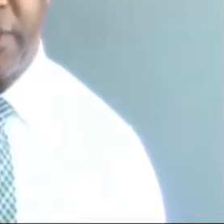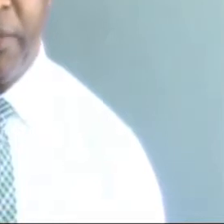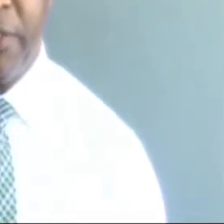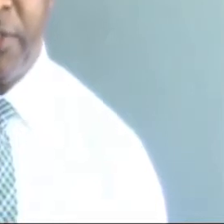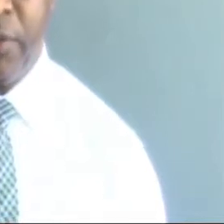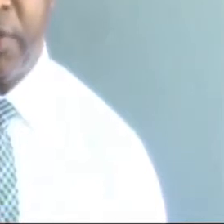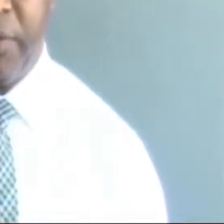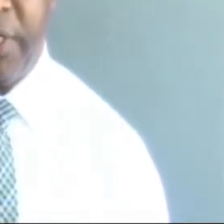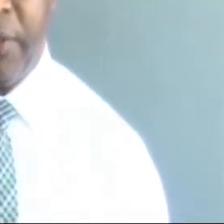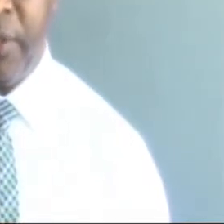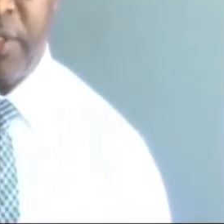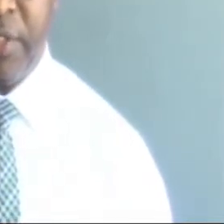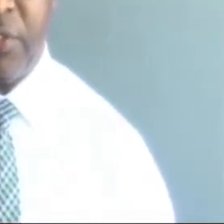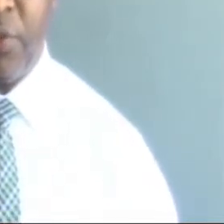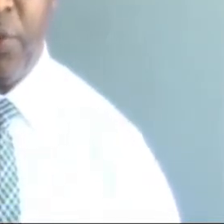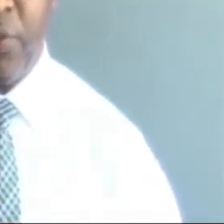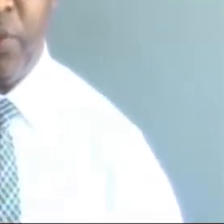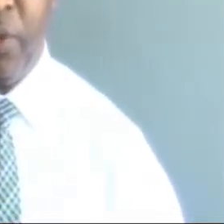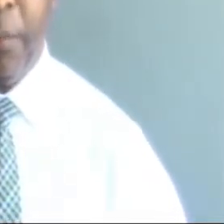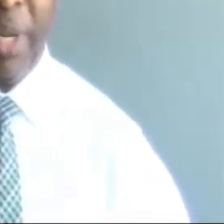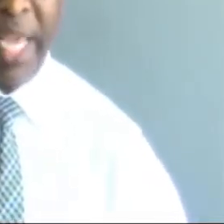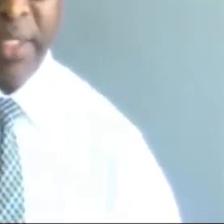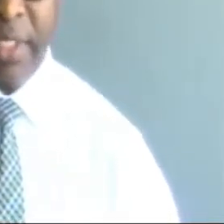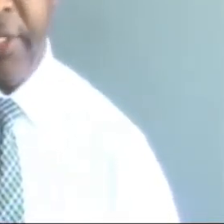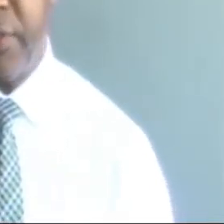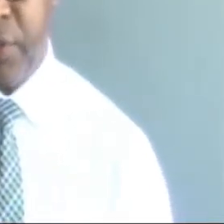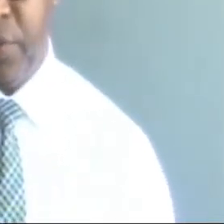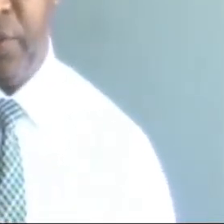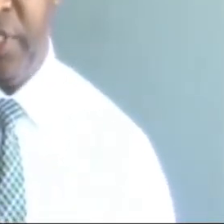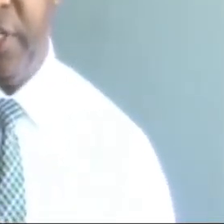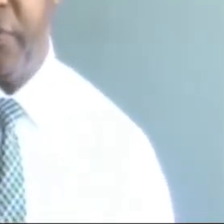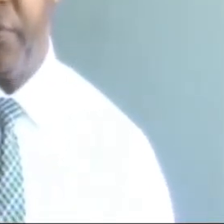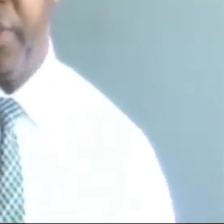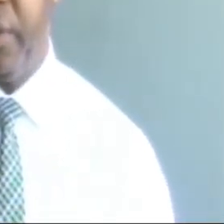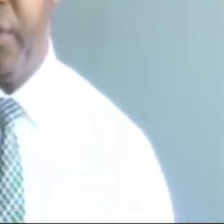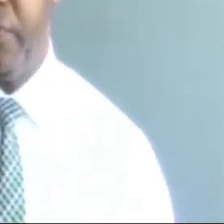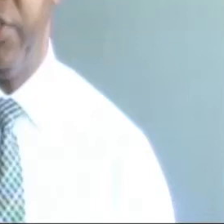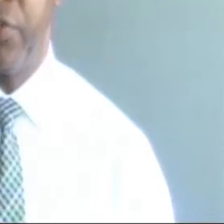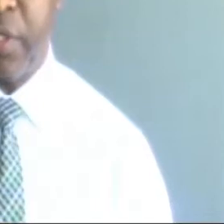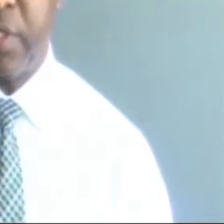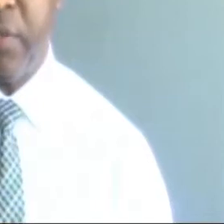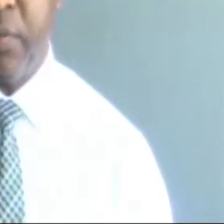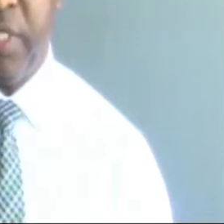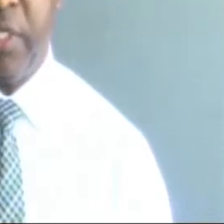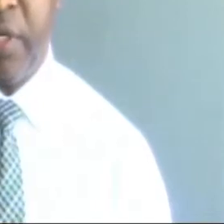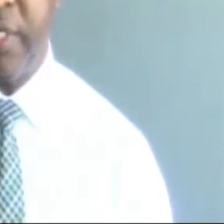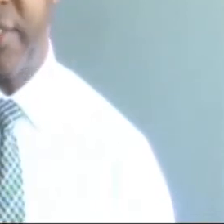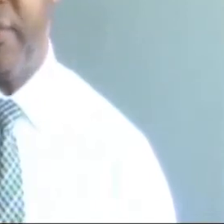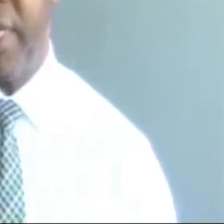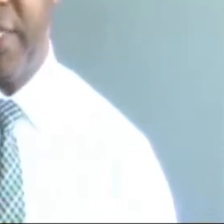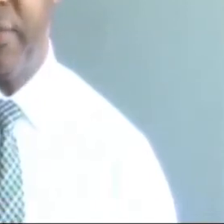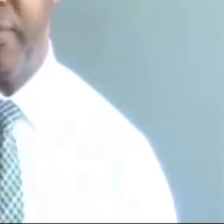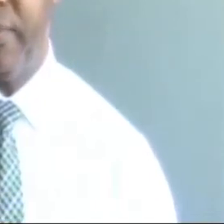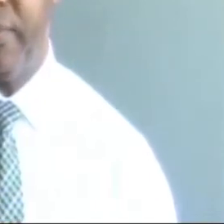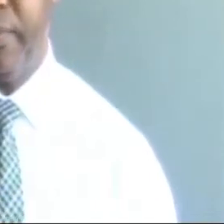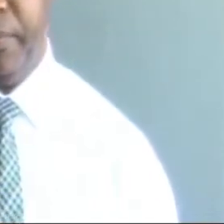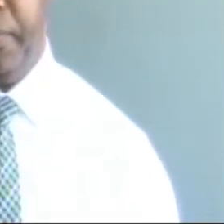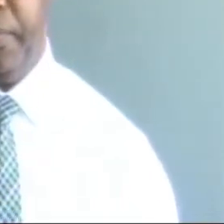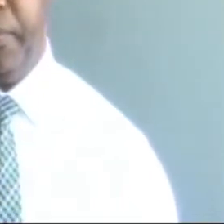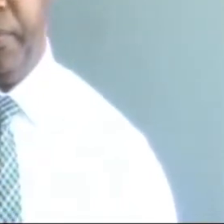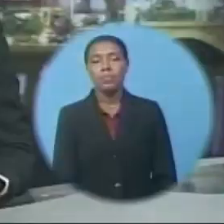is to maximize the use of the technologies to plan and execute the delivery of instruction within the context of the classroom.